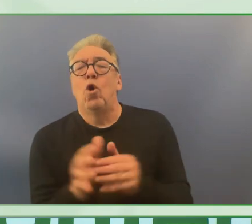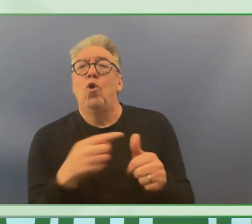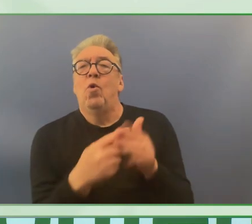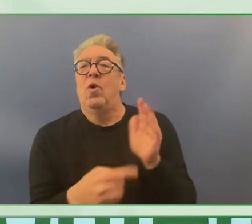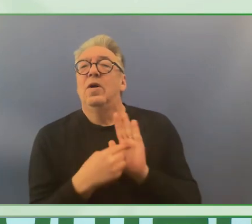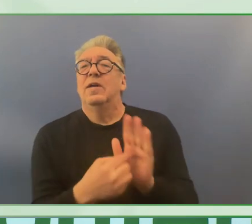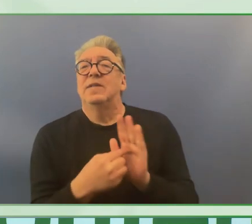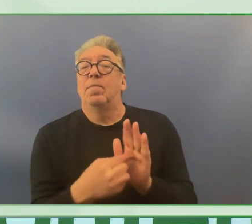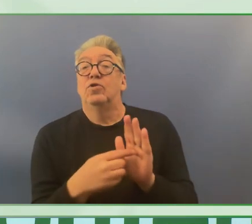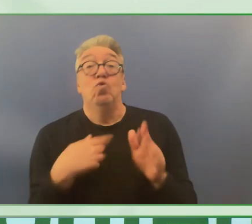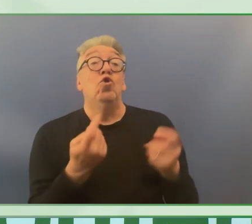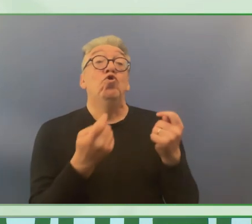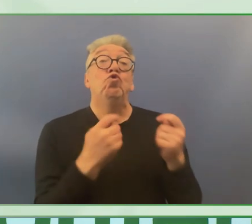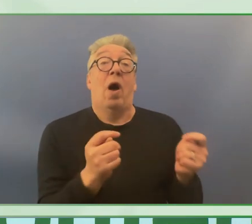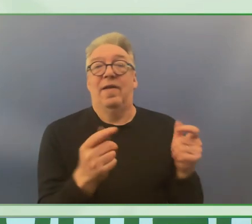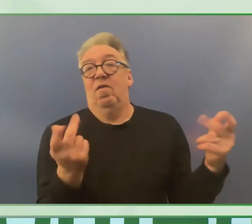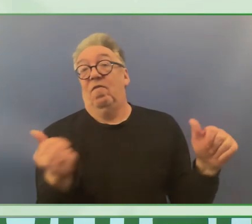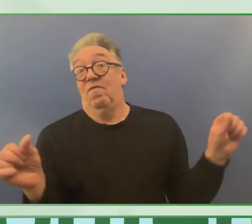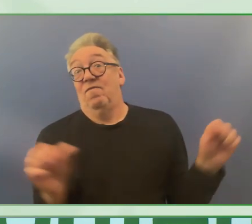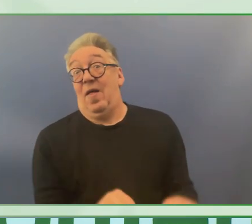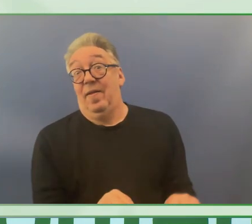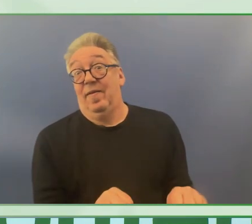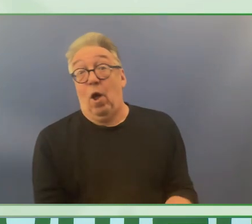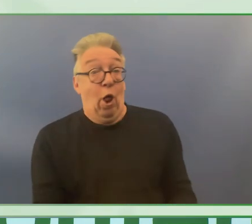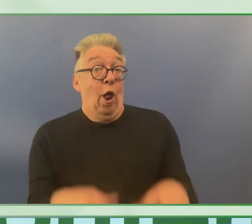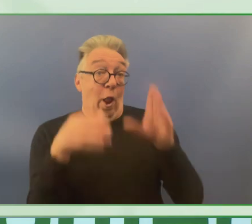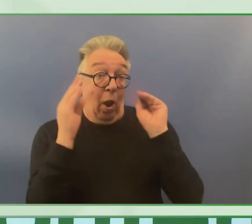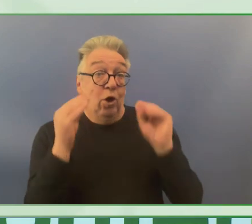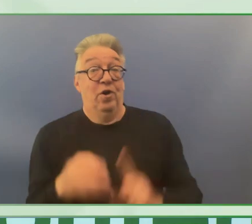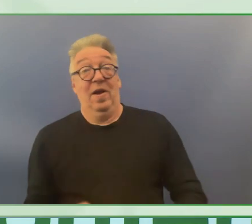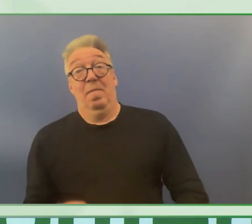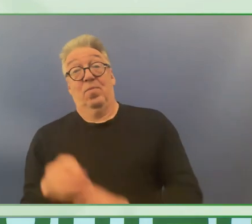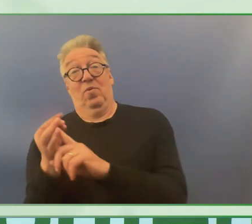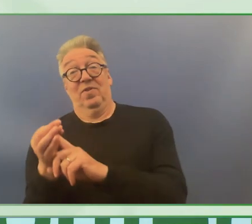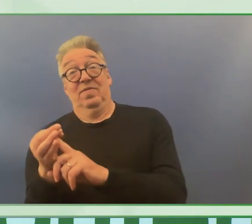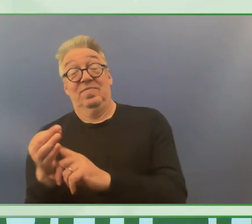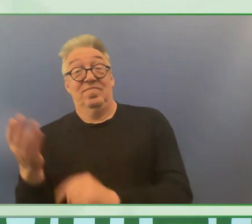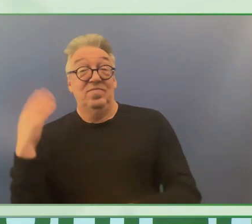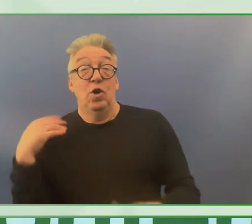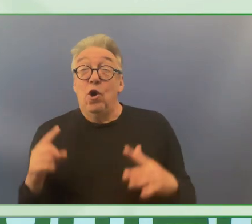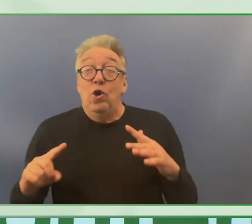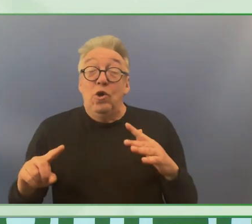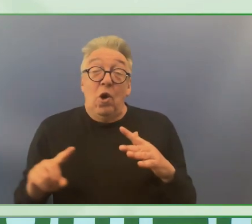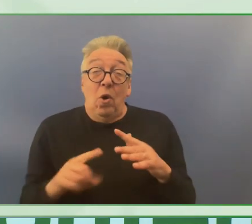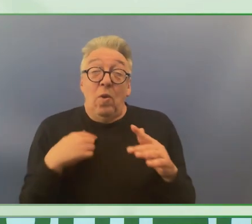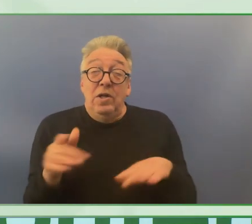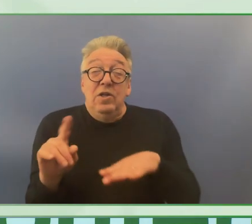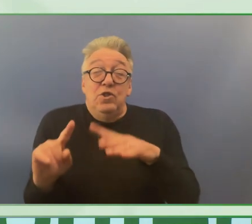at and learned from and improved. In the early days of Copilot, so our own